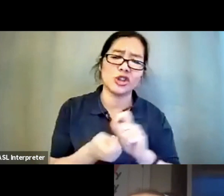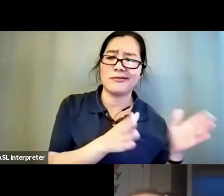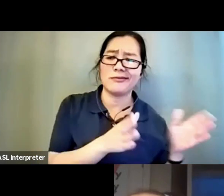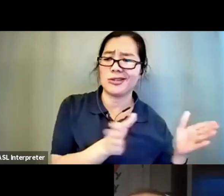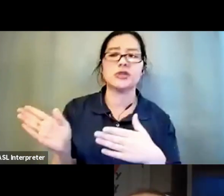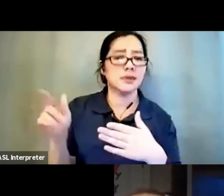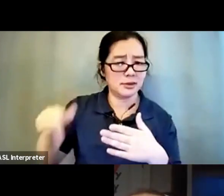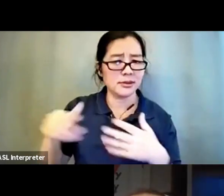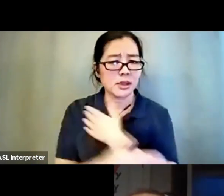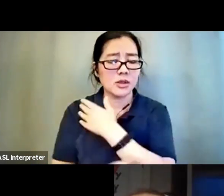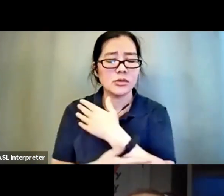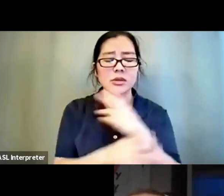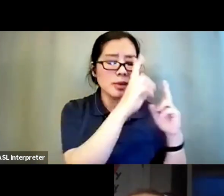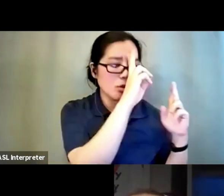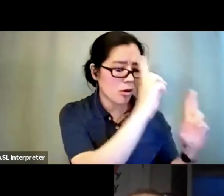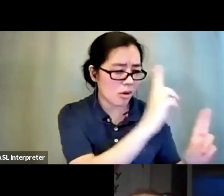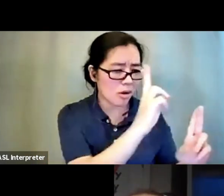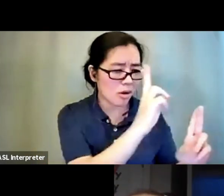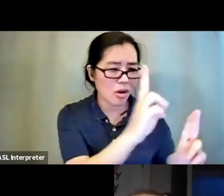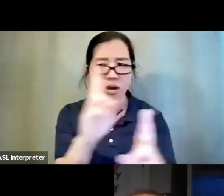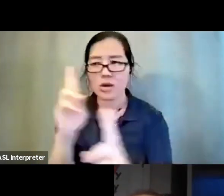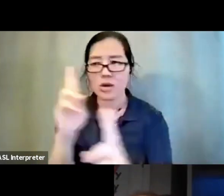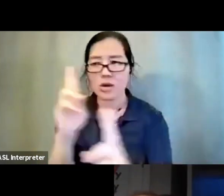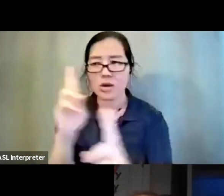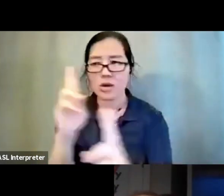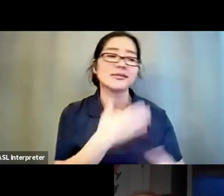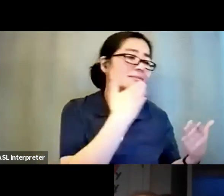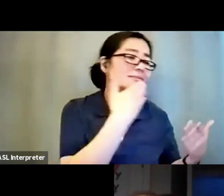give you our honor and our thanks for all of the work that you've done.